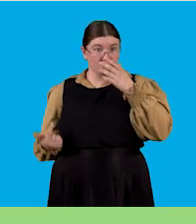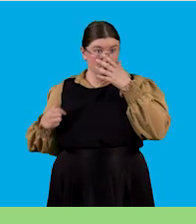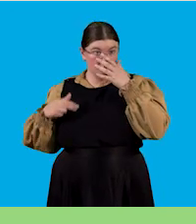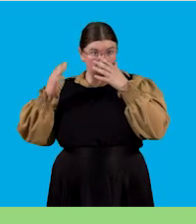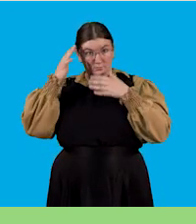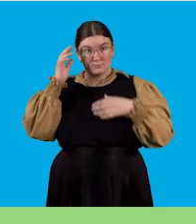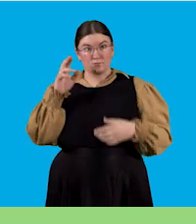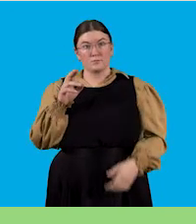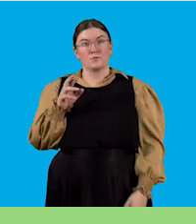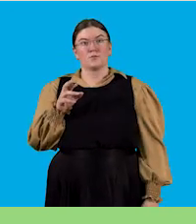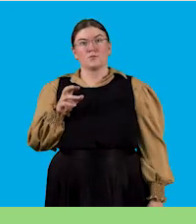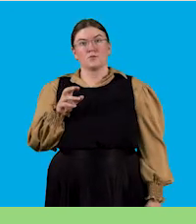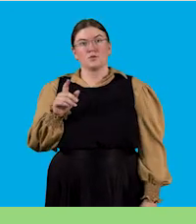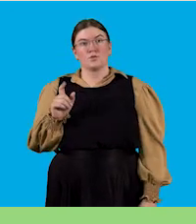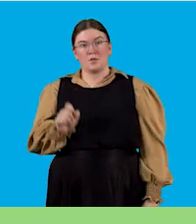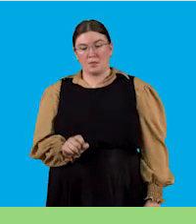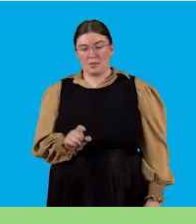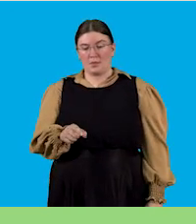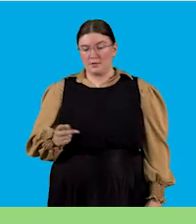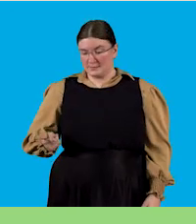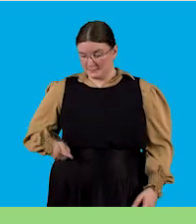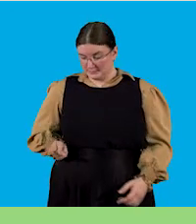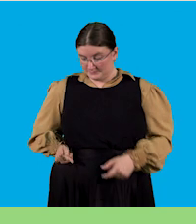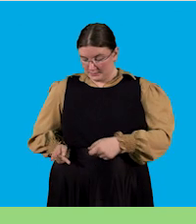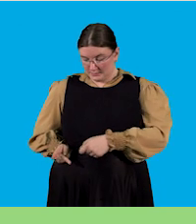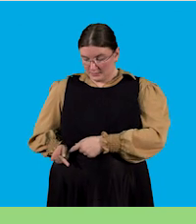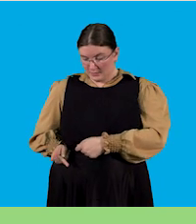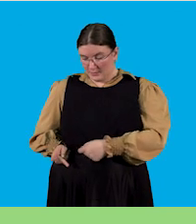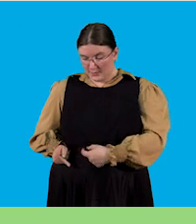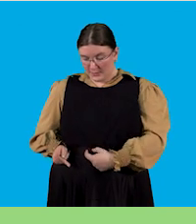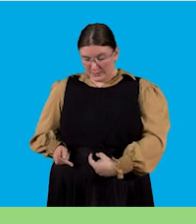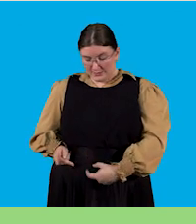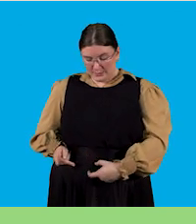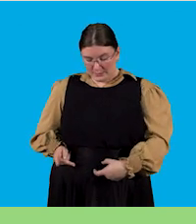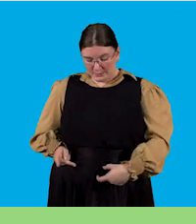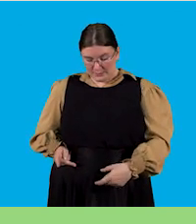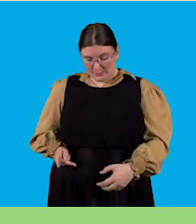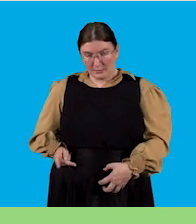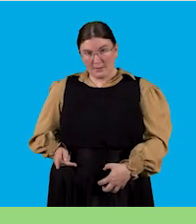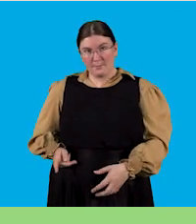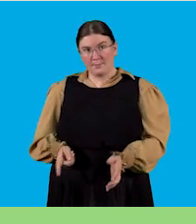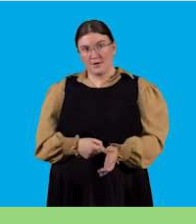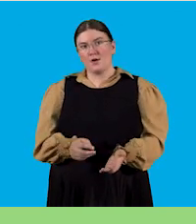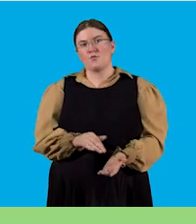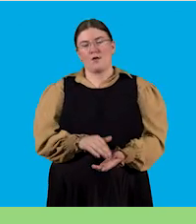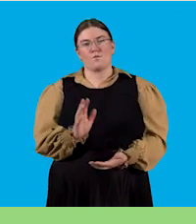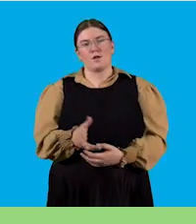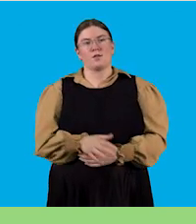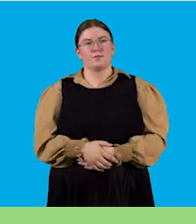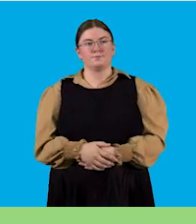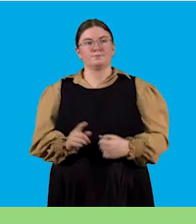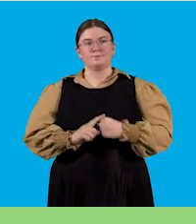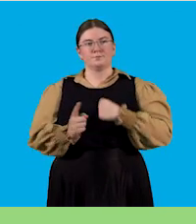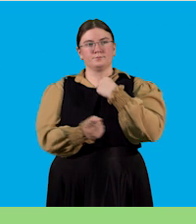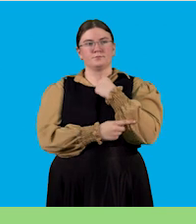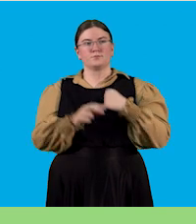Okay, and we know that urine will pass from the kidney to the bladder. And then lastly, we